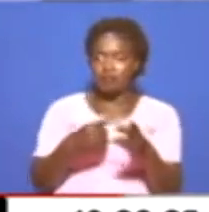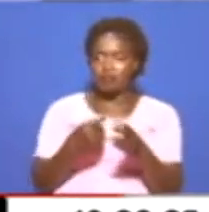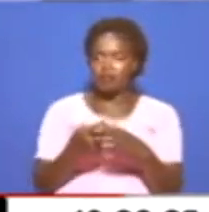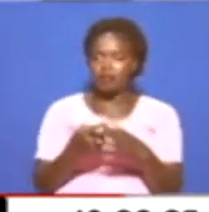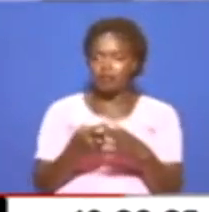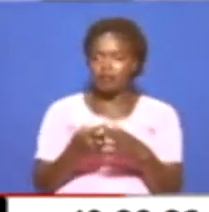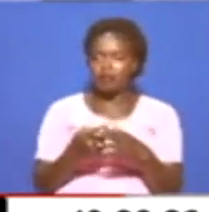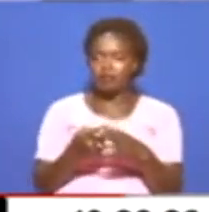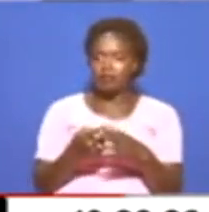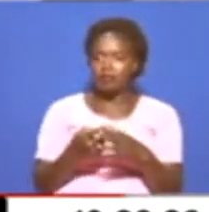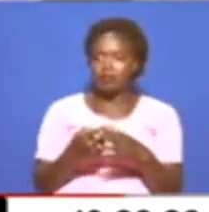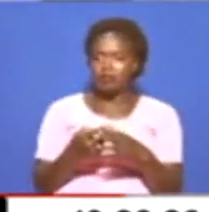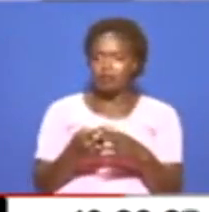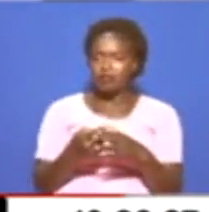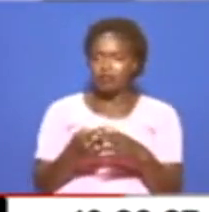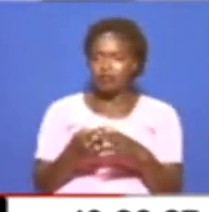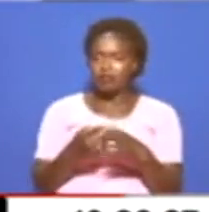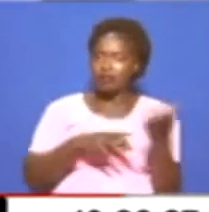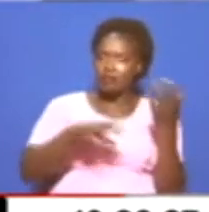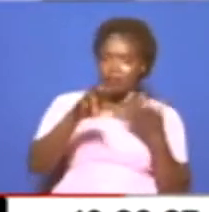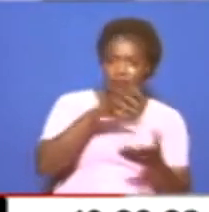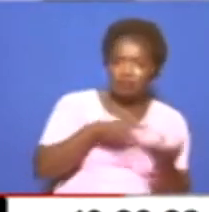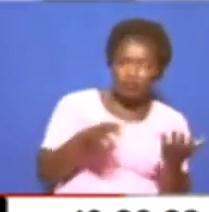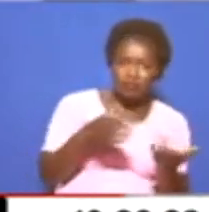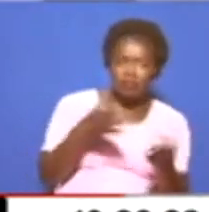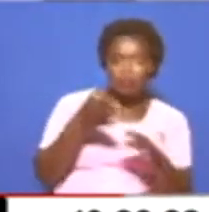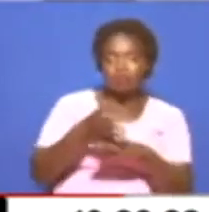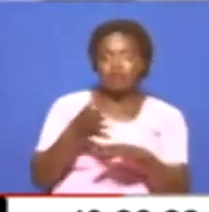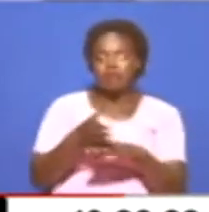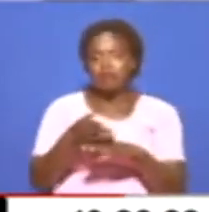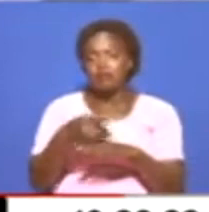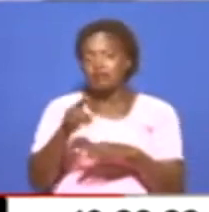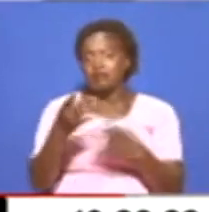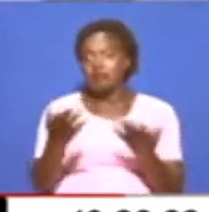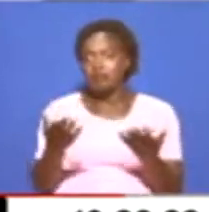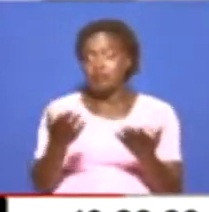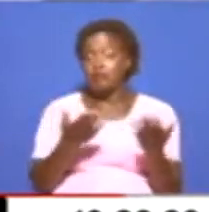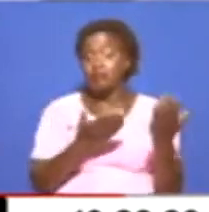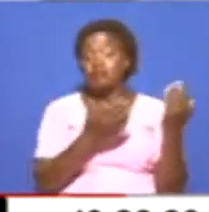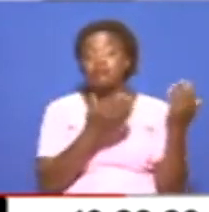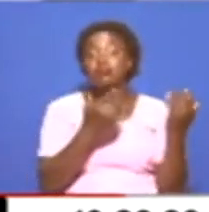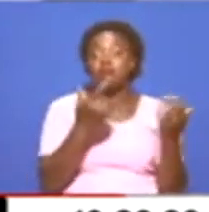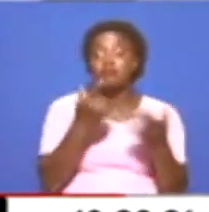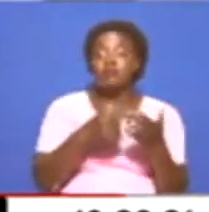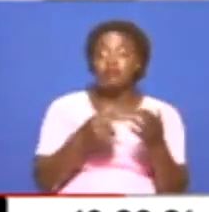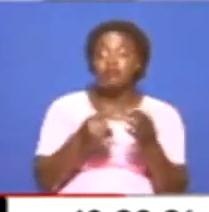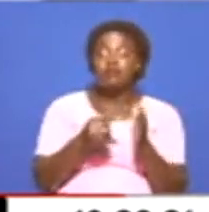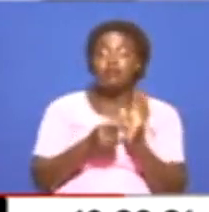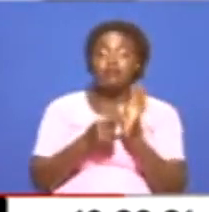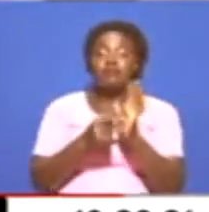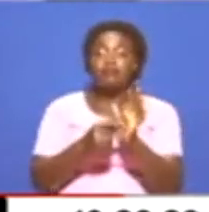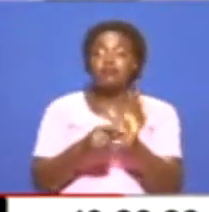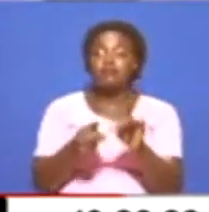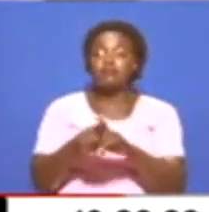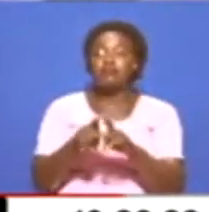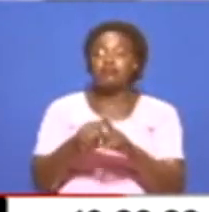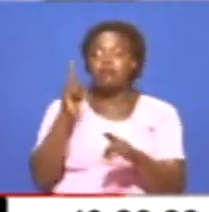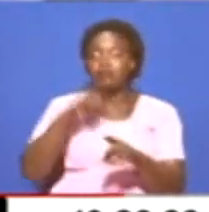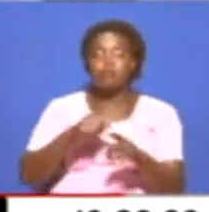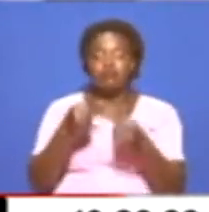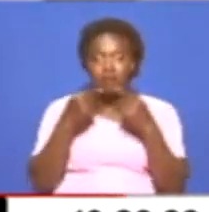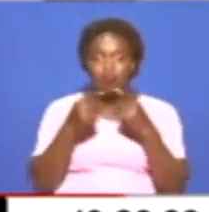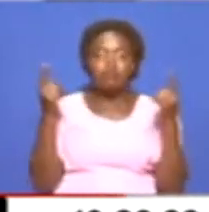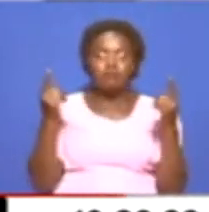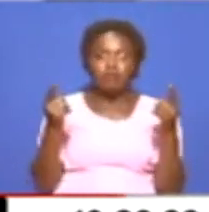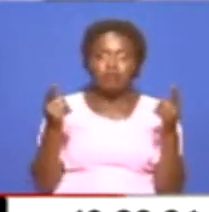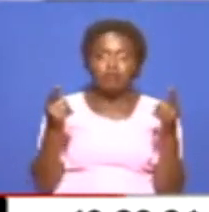itself creates a confusion or a vagueness in its sense, yes. because you expect what will be transmitted will be what will be announced. Mm-hmm.